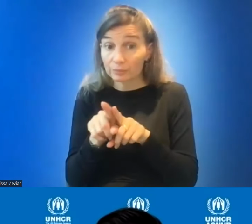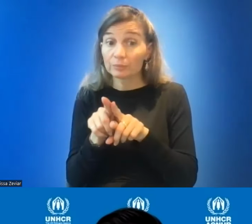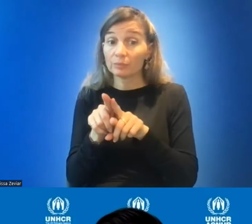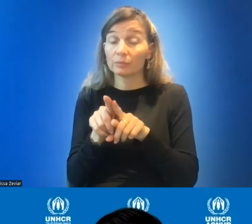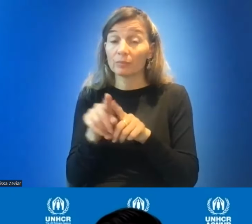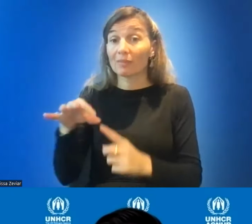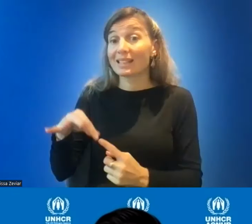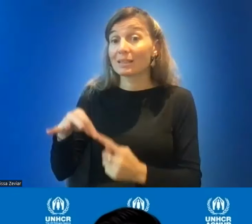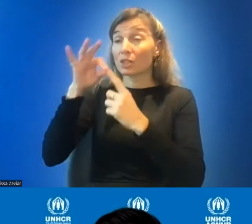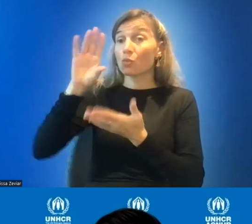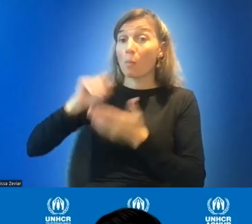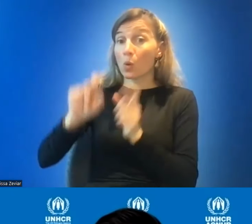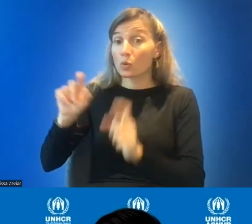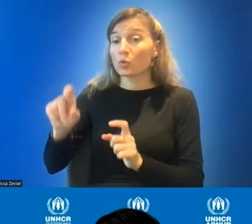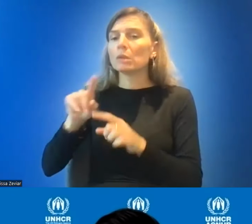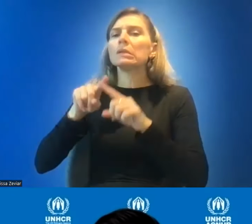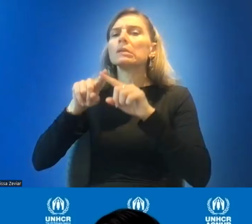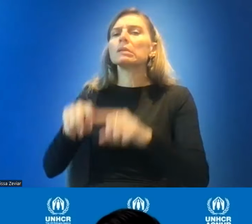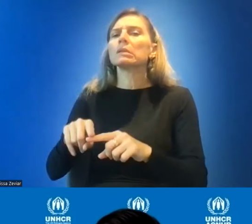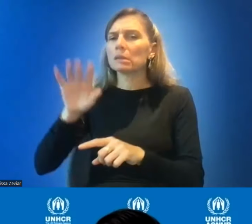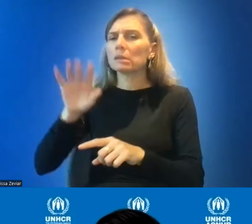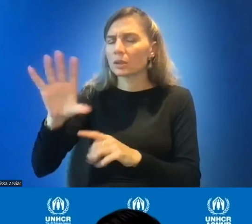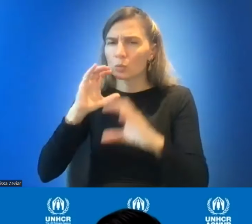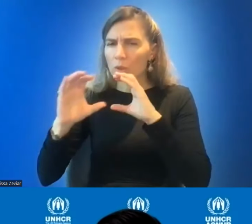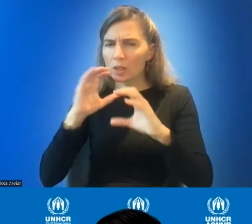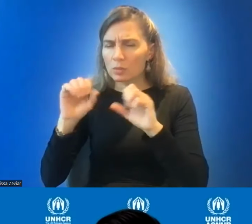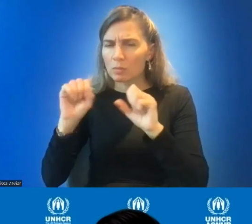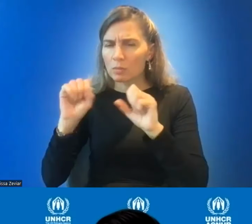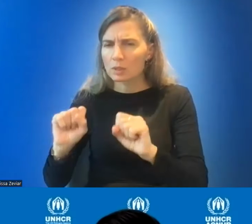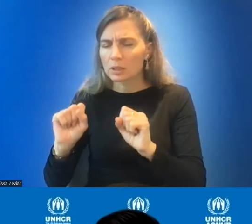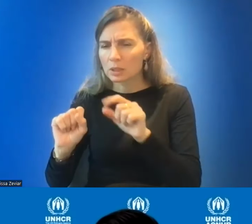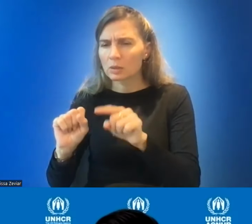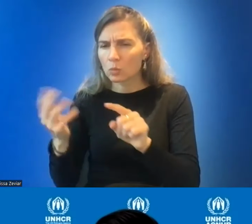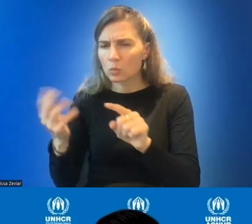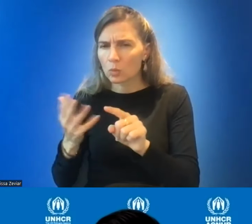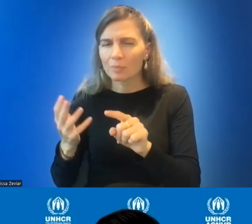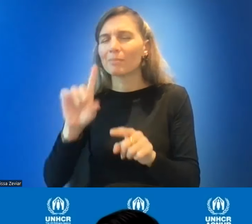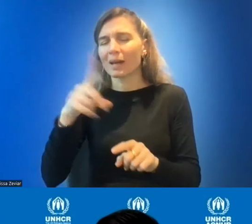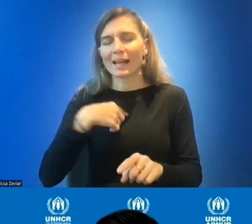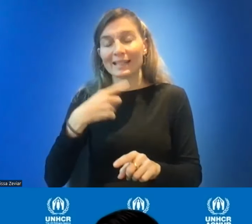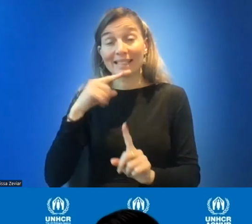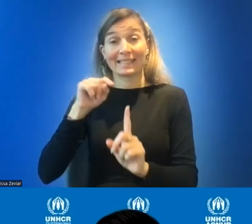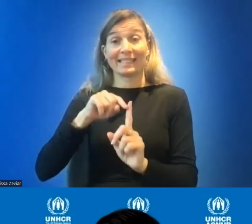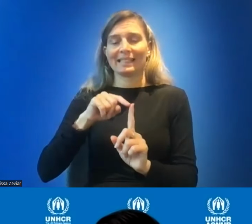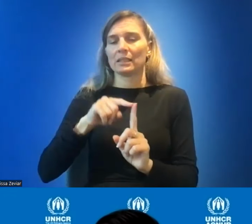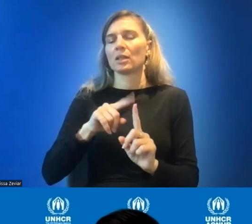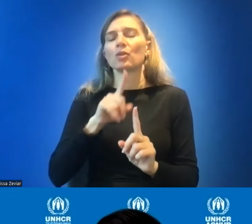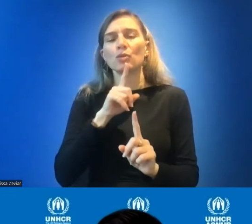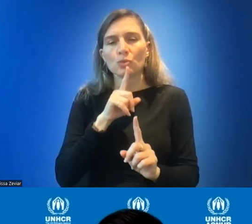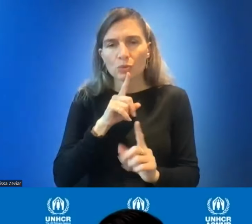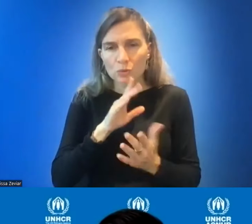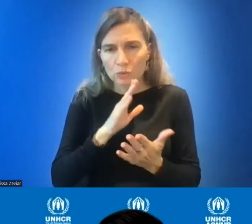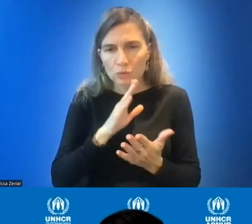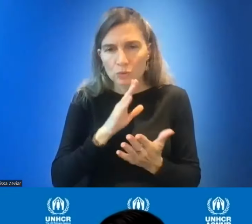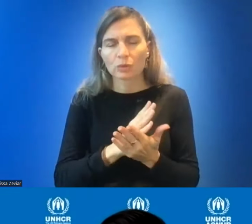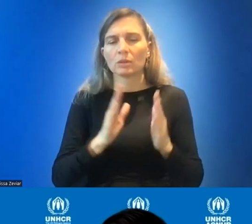rapporteurs. But I insist on this point, quite case-by-case basis. Thank you very much,